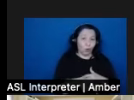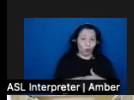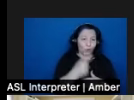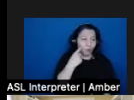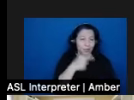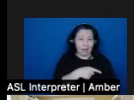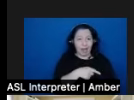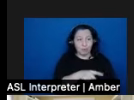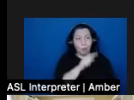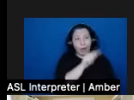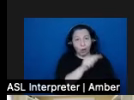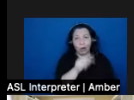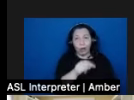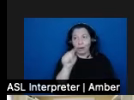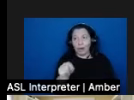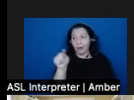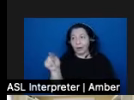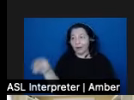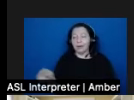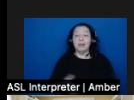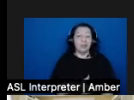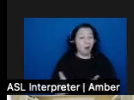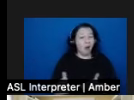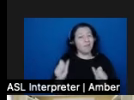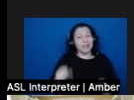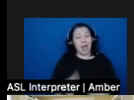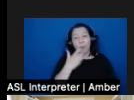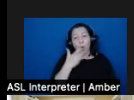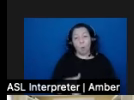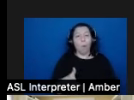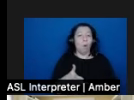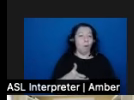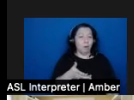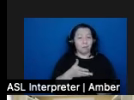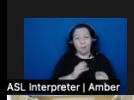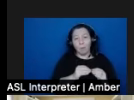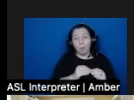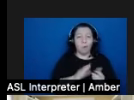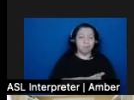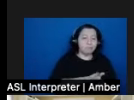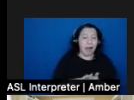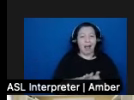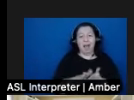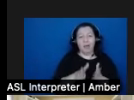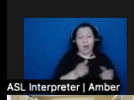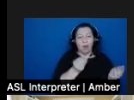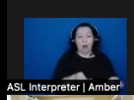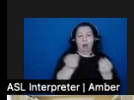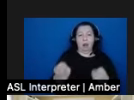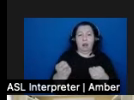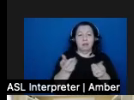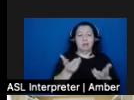more often it can be a warm referral than just kind of oh, we can't do that, here's a number to call, right? We don't want to be doing that